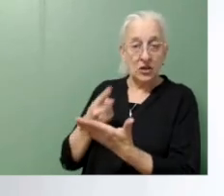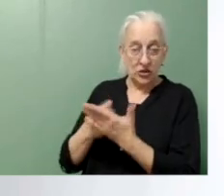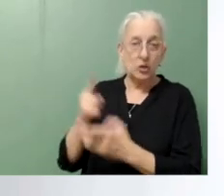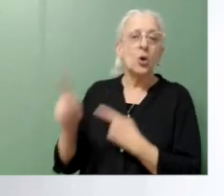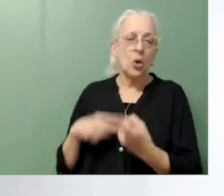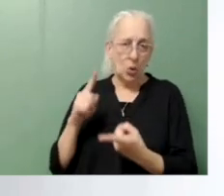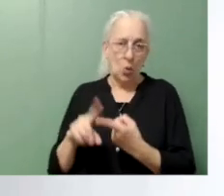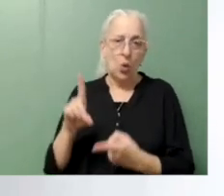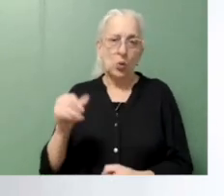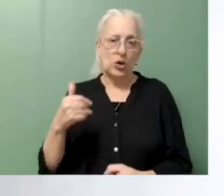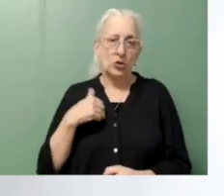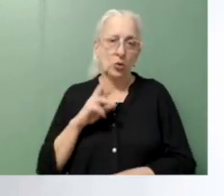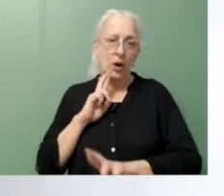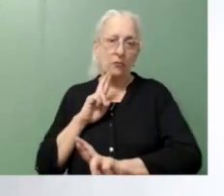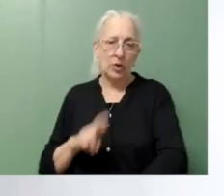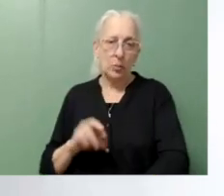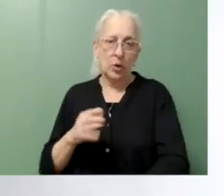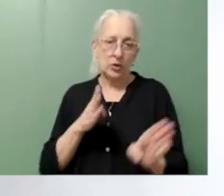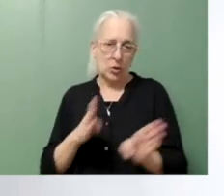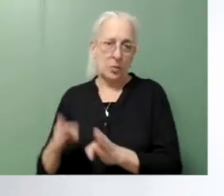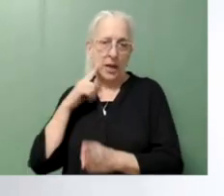do have reports or plans to share.